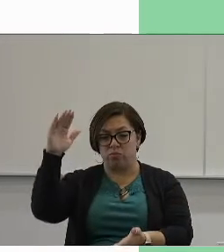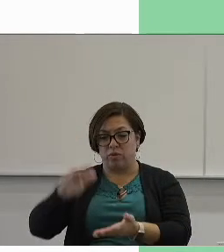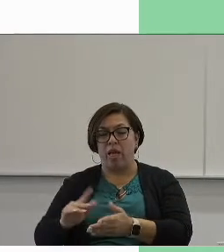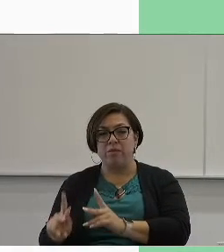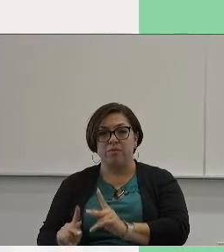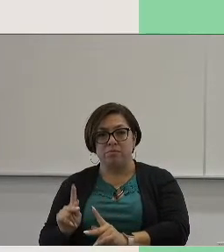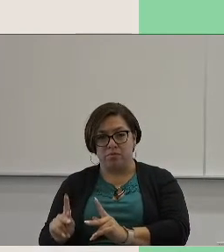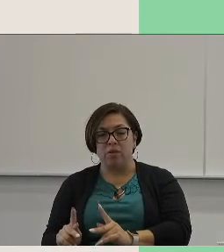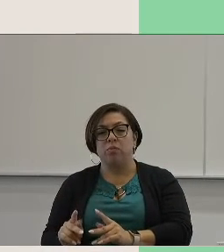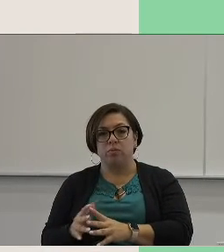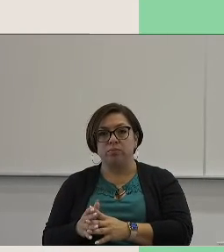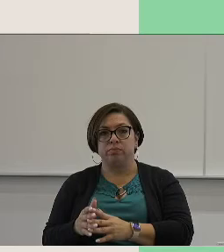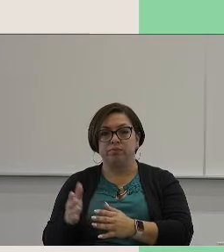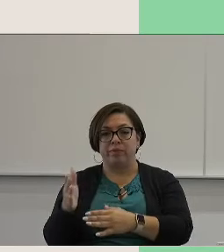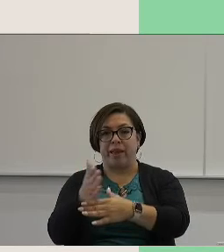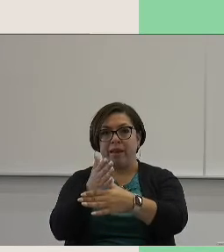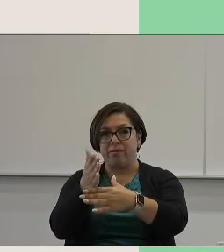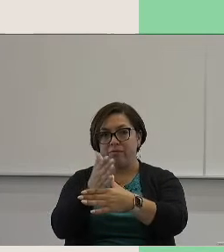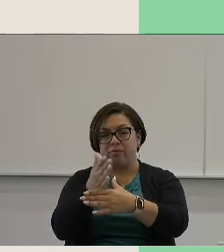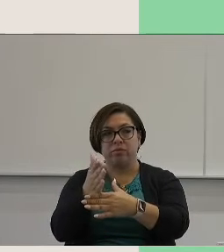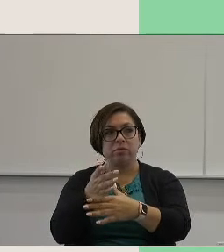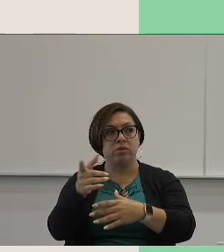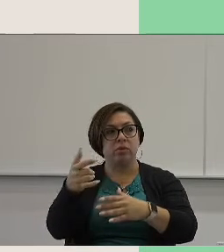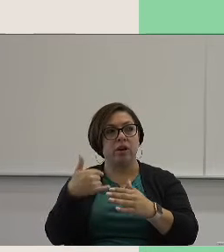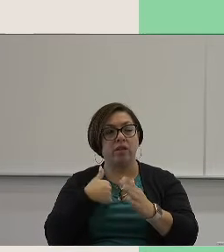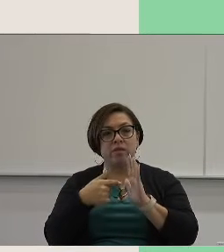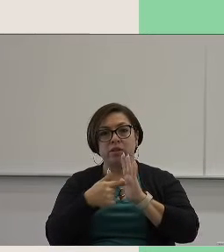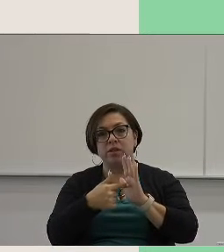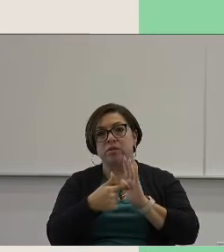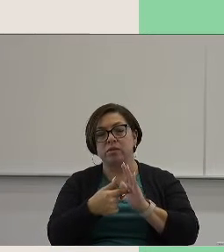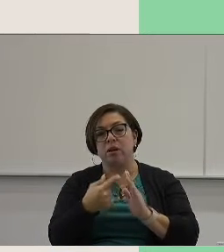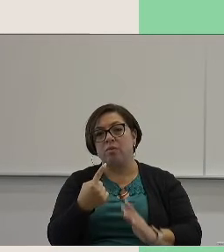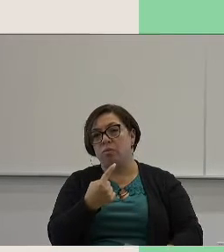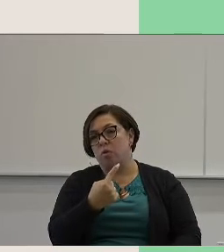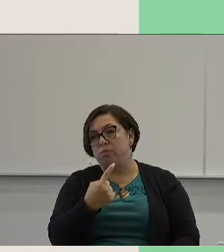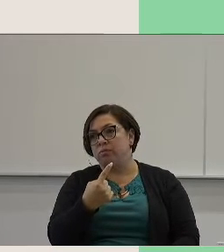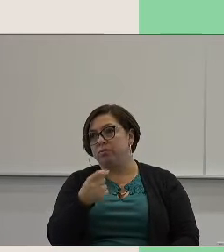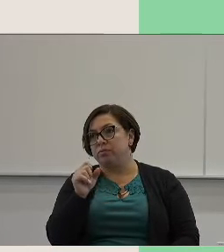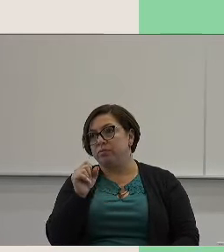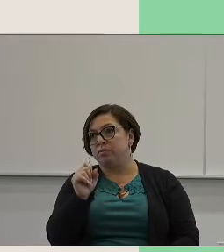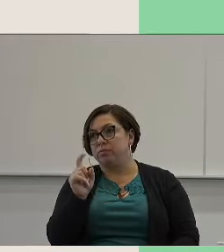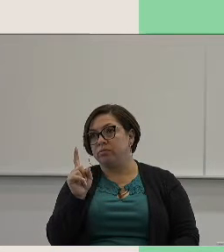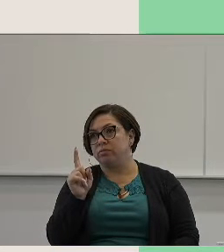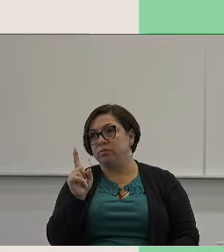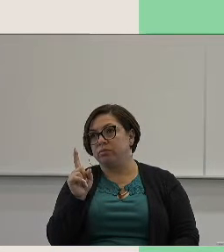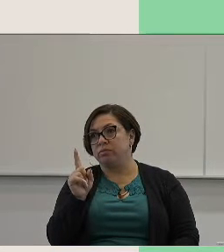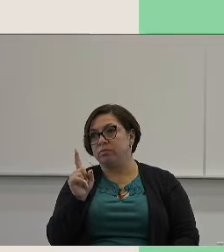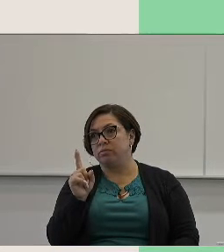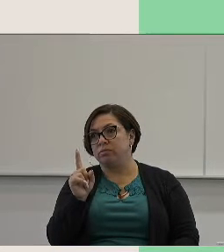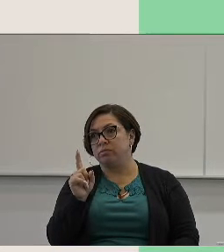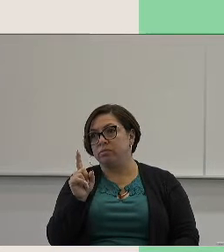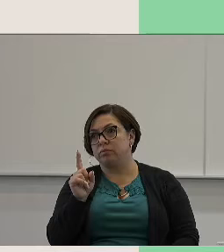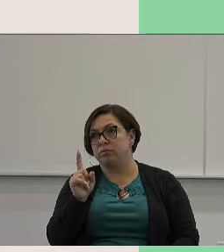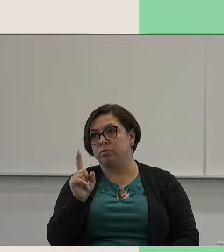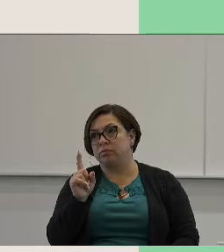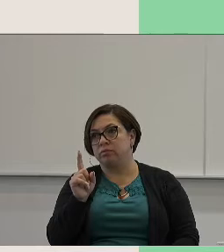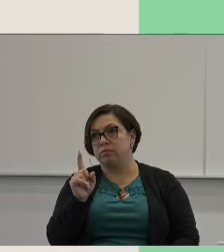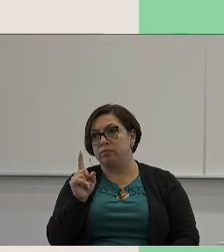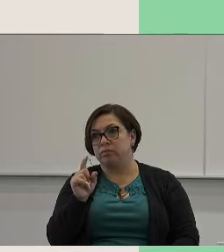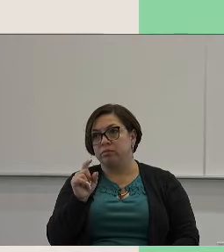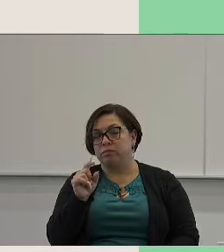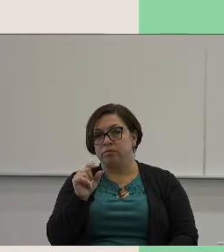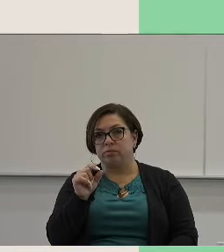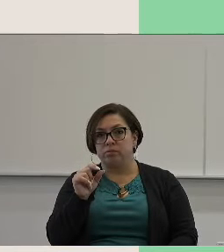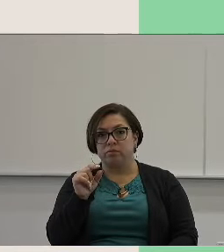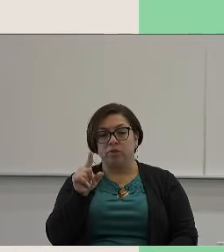And here's kind of a simple example just to show that math in action. If we had a hypothetical district that had 4 districts